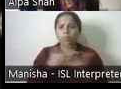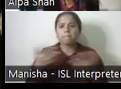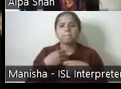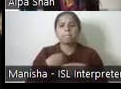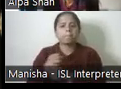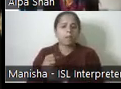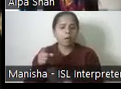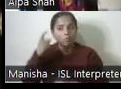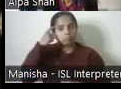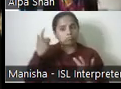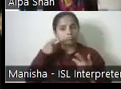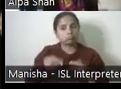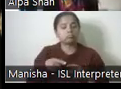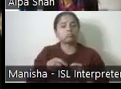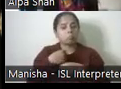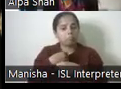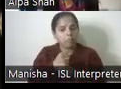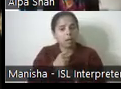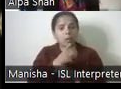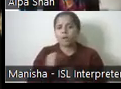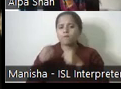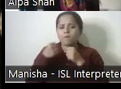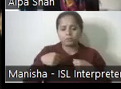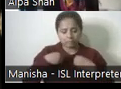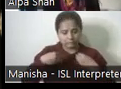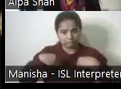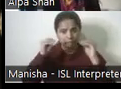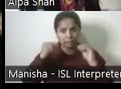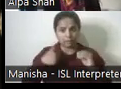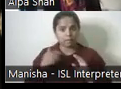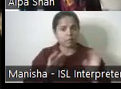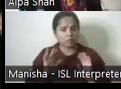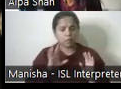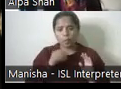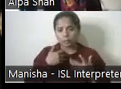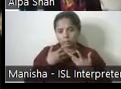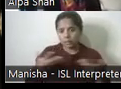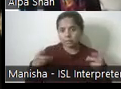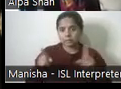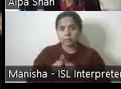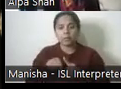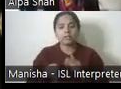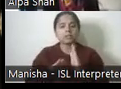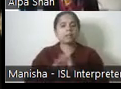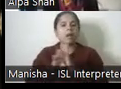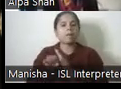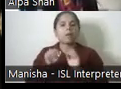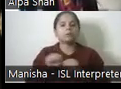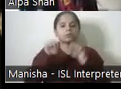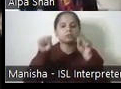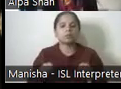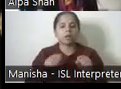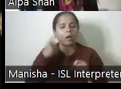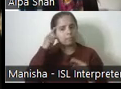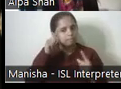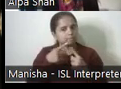consumption, producing without being forced to sell themselves or their products as a commodity, and to develop systems of mutual aid.